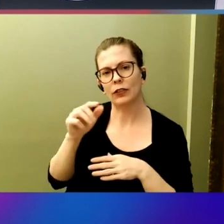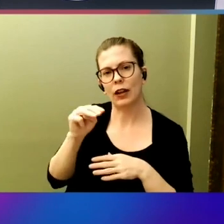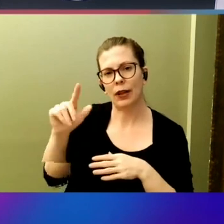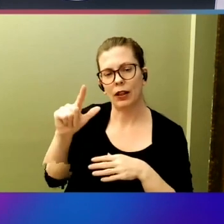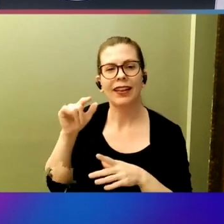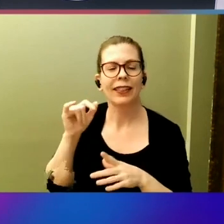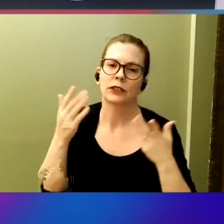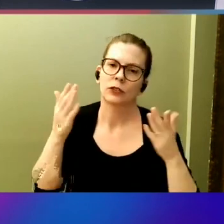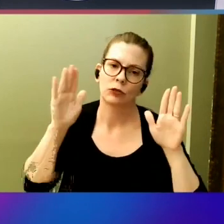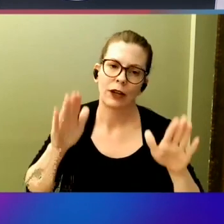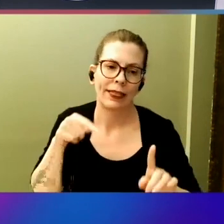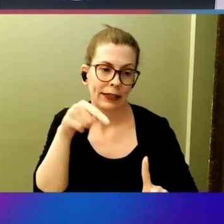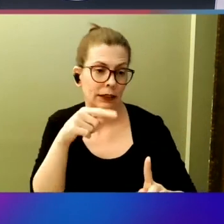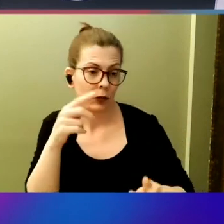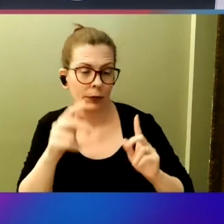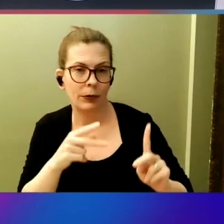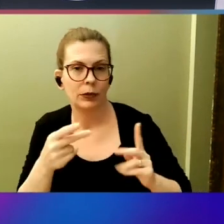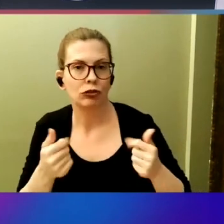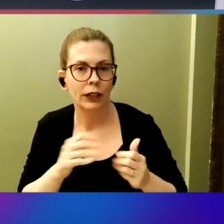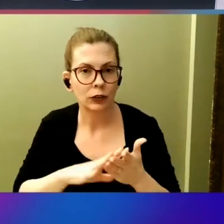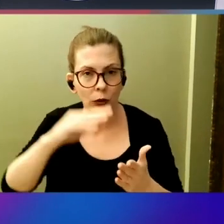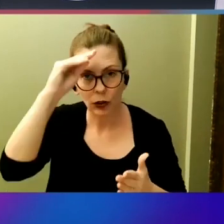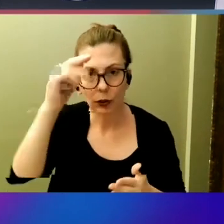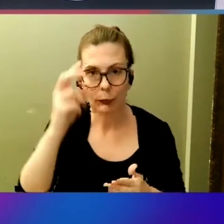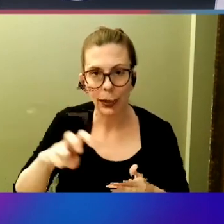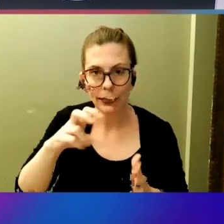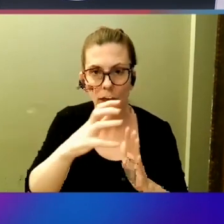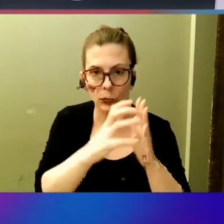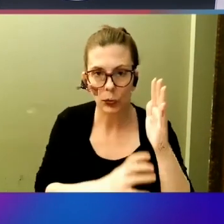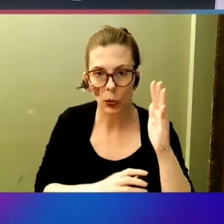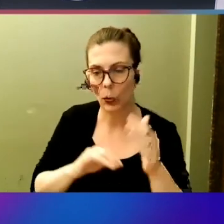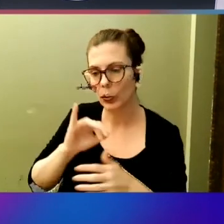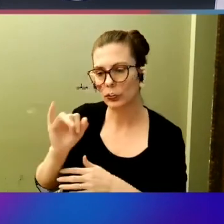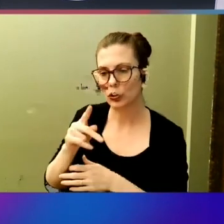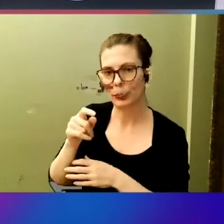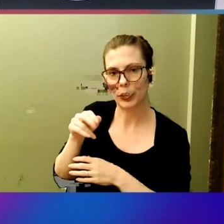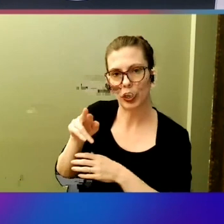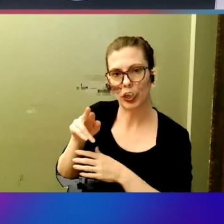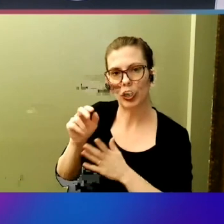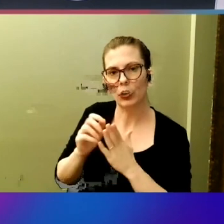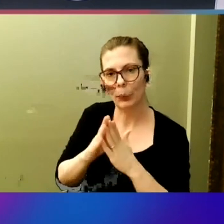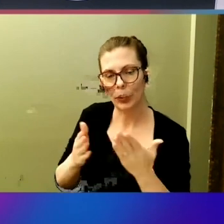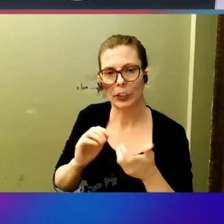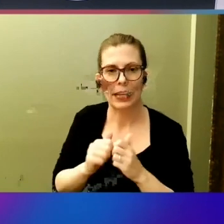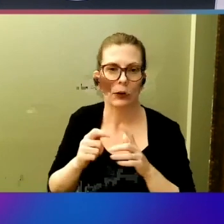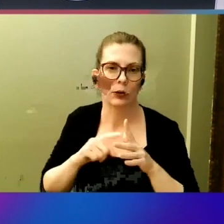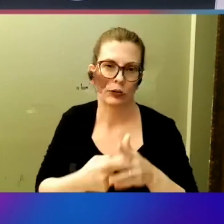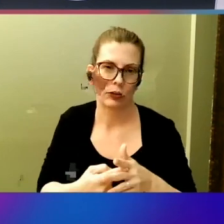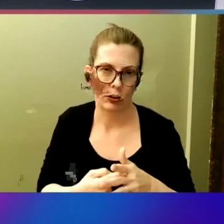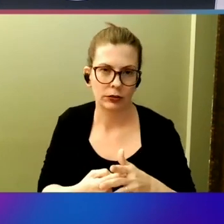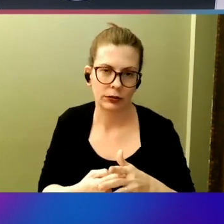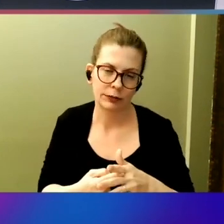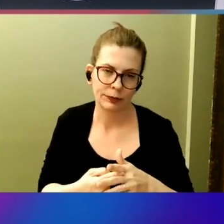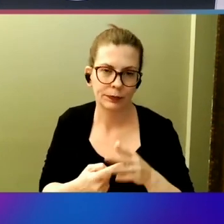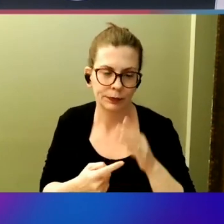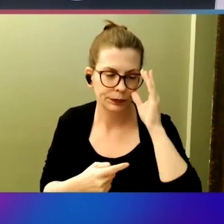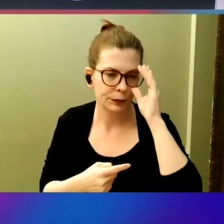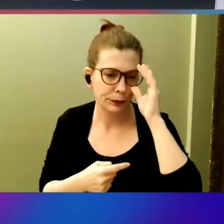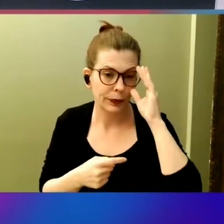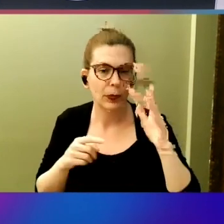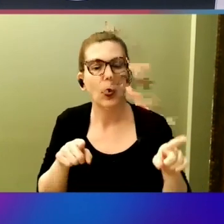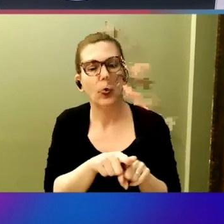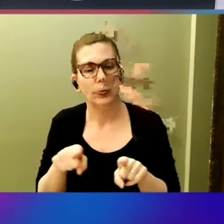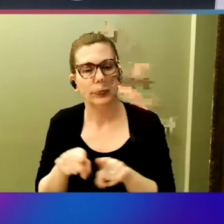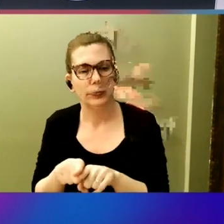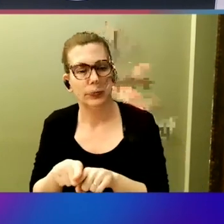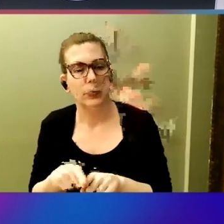people who are trying to learn Python code and learn the Jupyter notebooks, and how do I get started? And Right. so, and there's also Jupyter